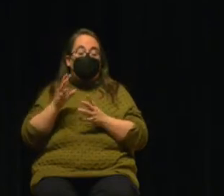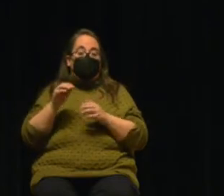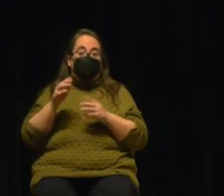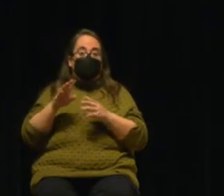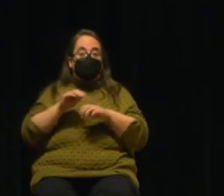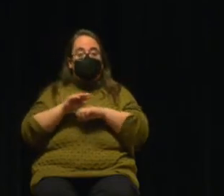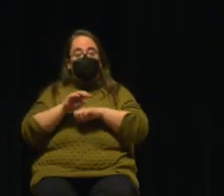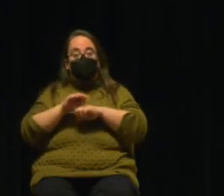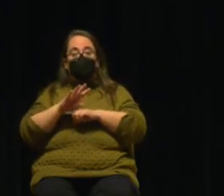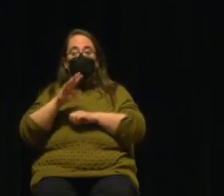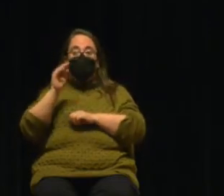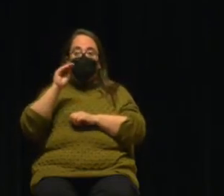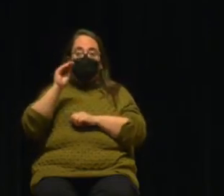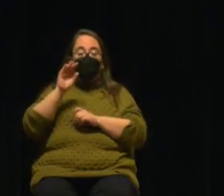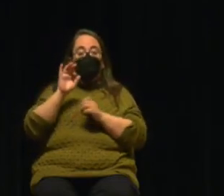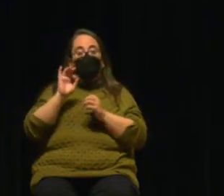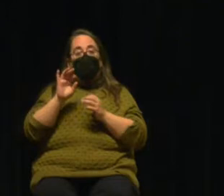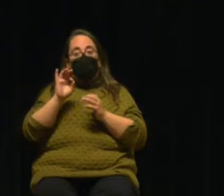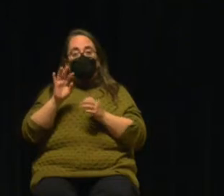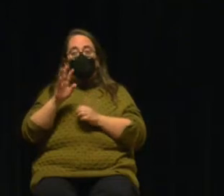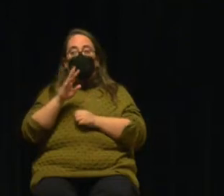giving him advice.